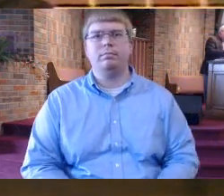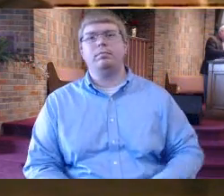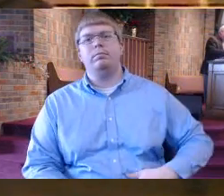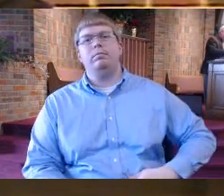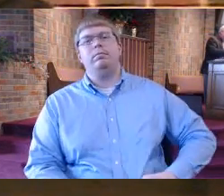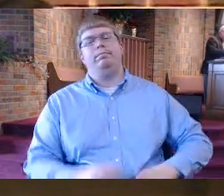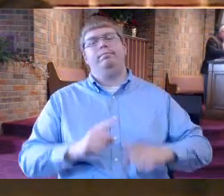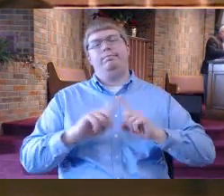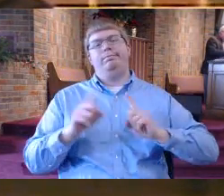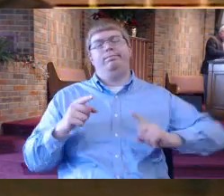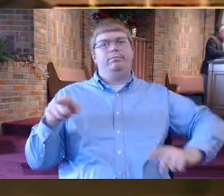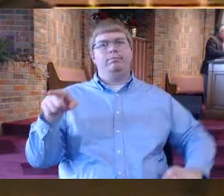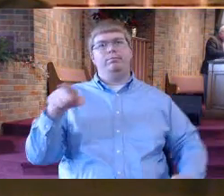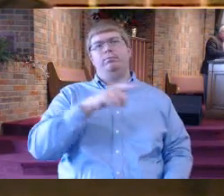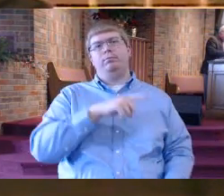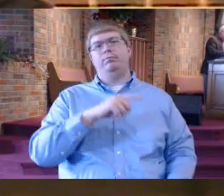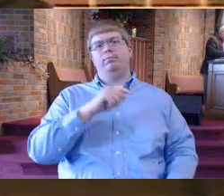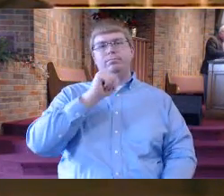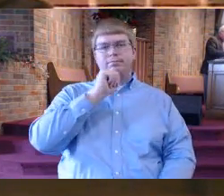And yet